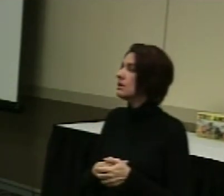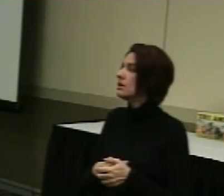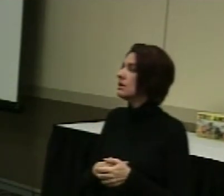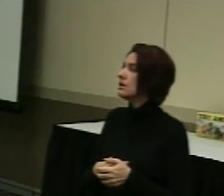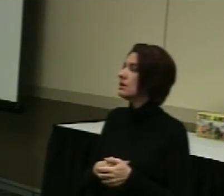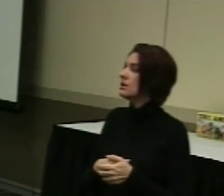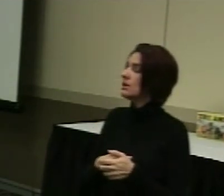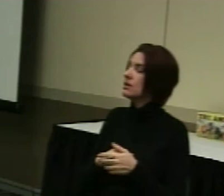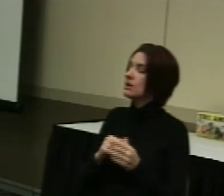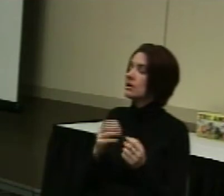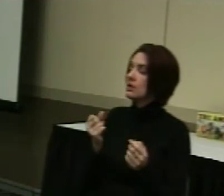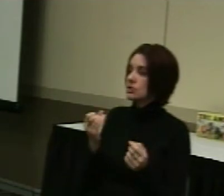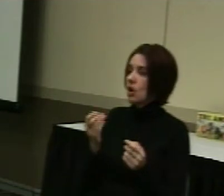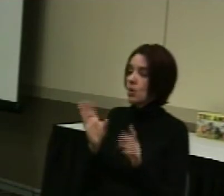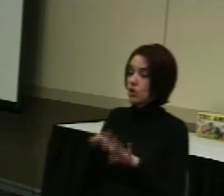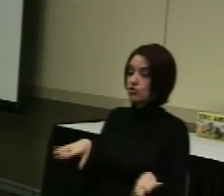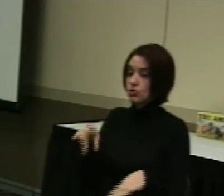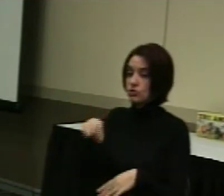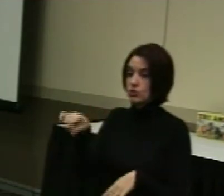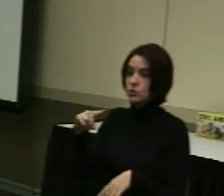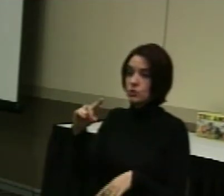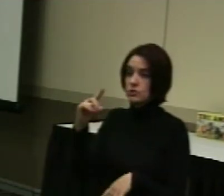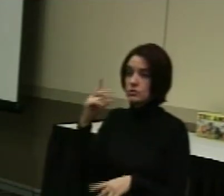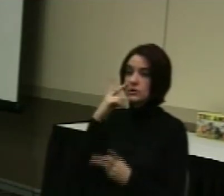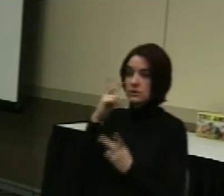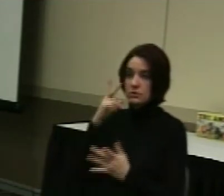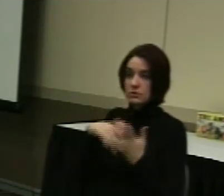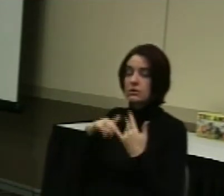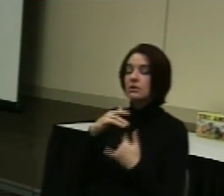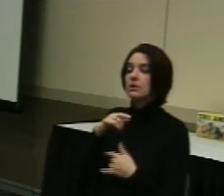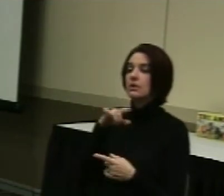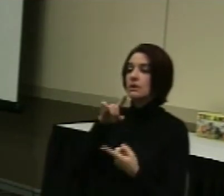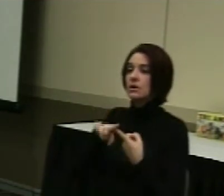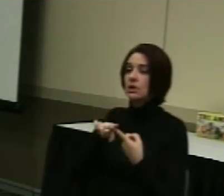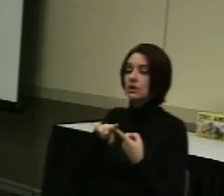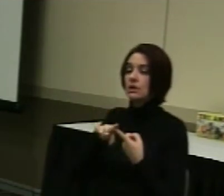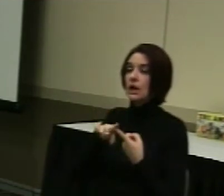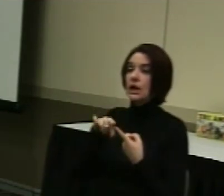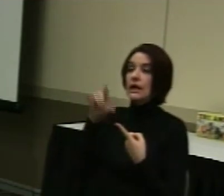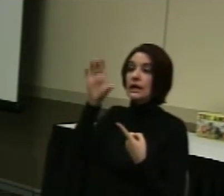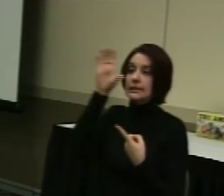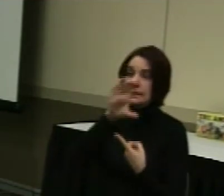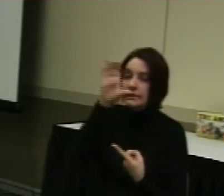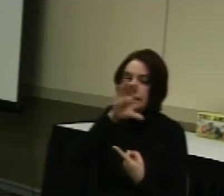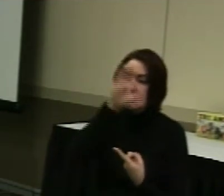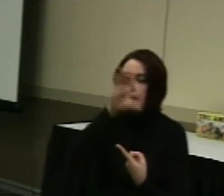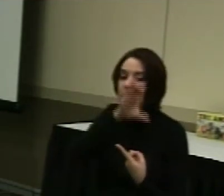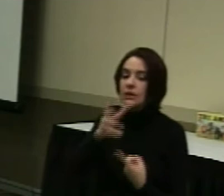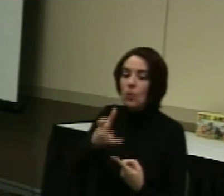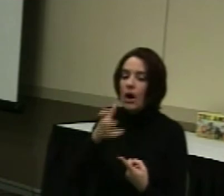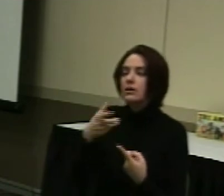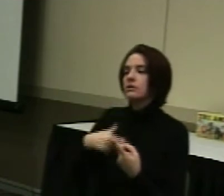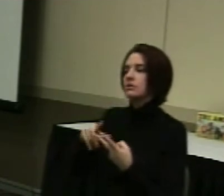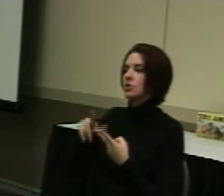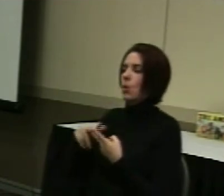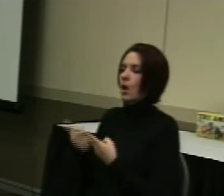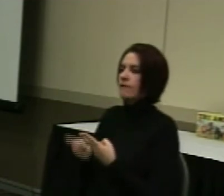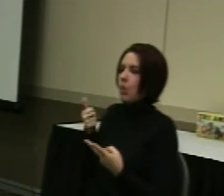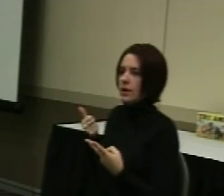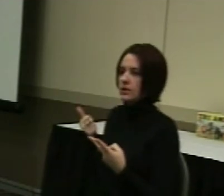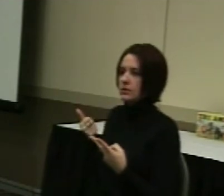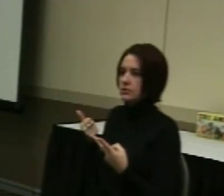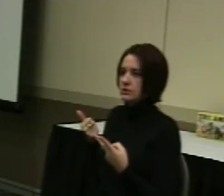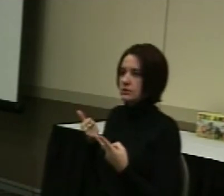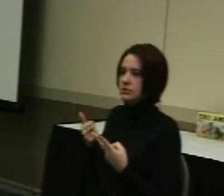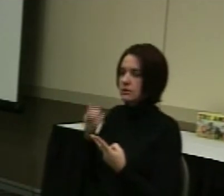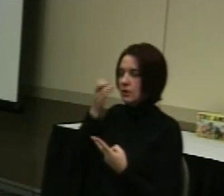and the adolescents, you see, are either seeking or avoiding. Again, we